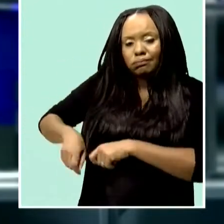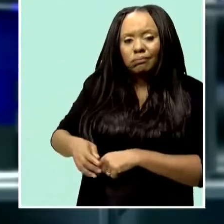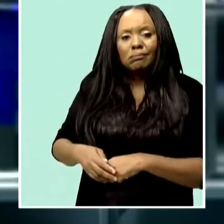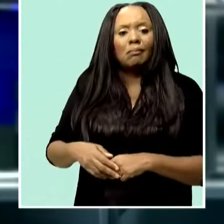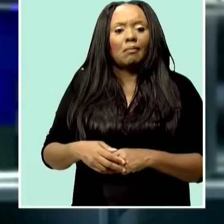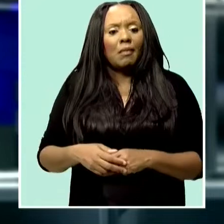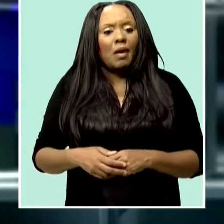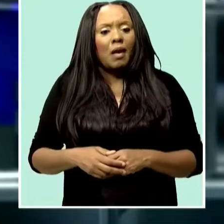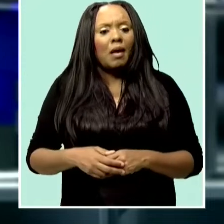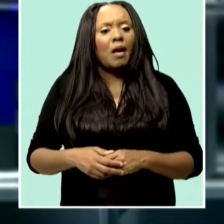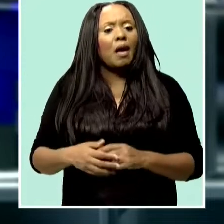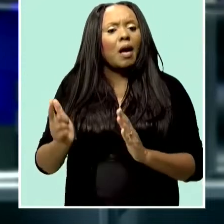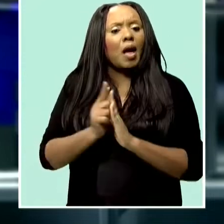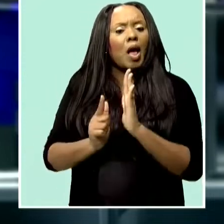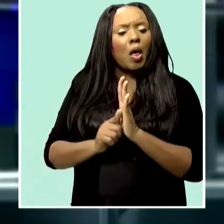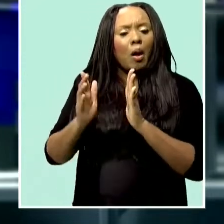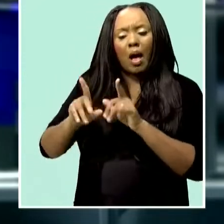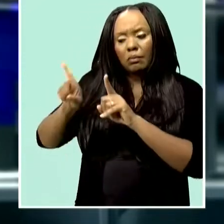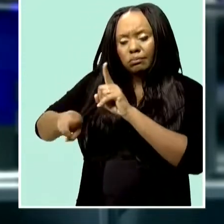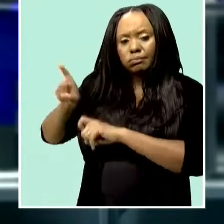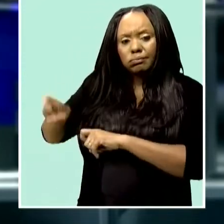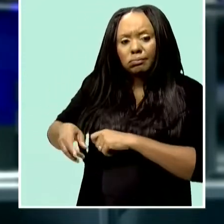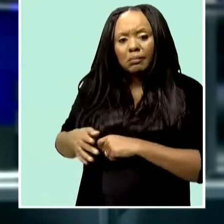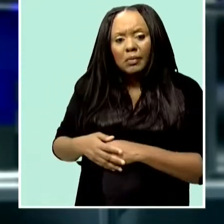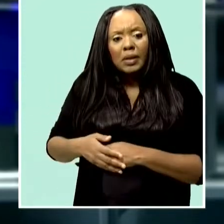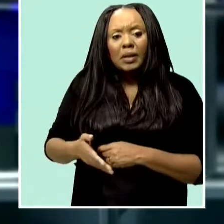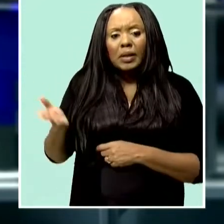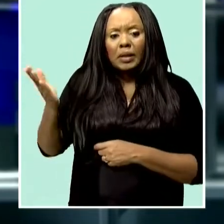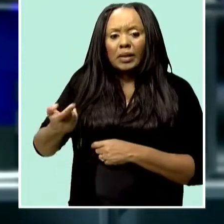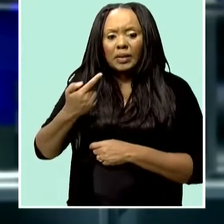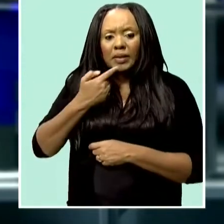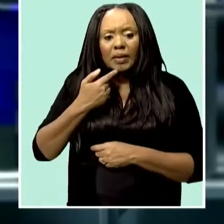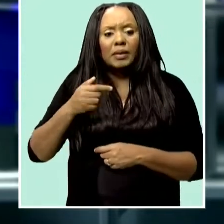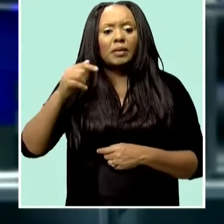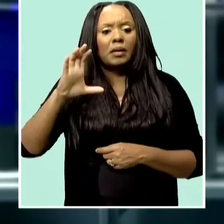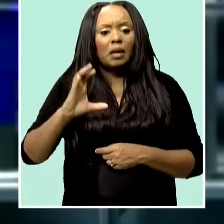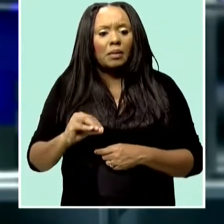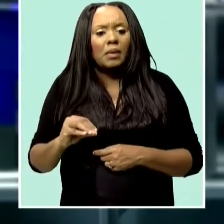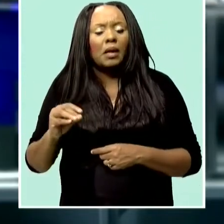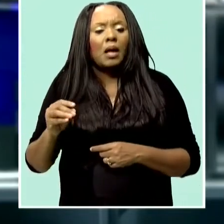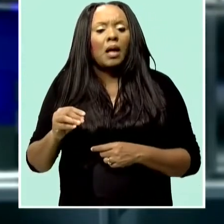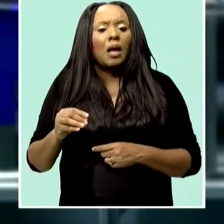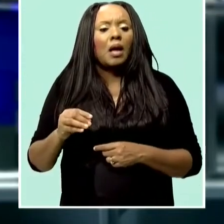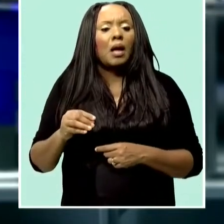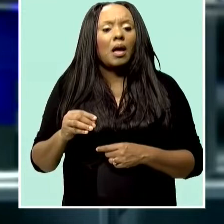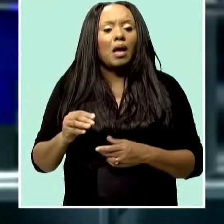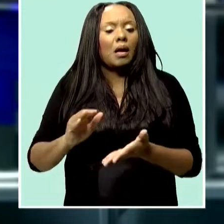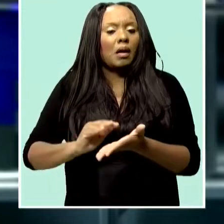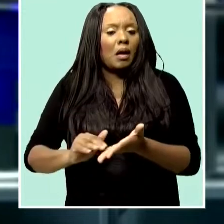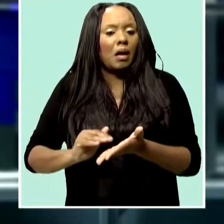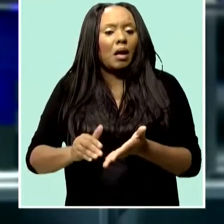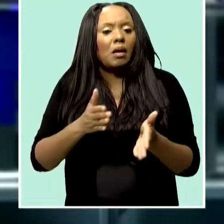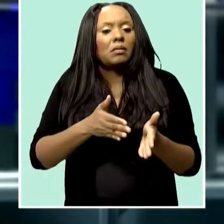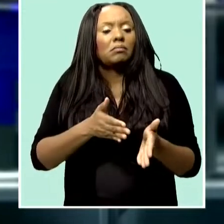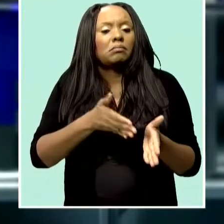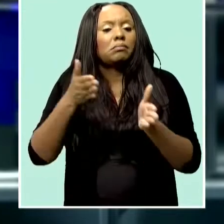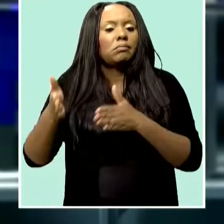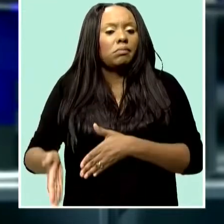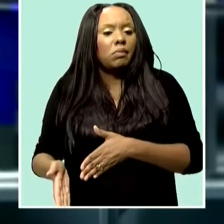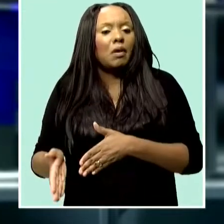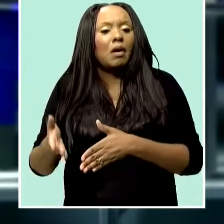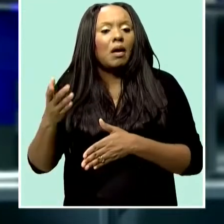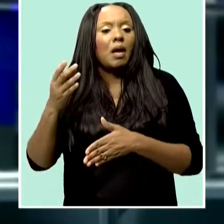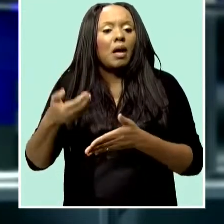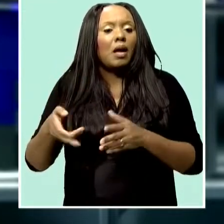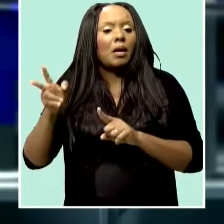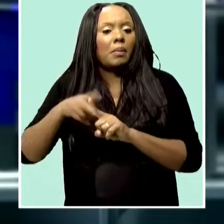company, King's Counsel Ramon Aline. Among other things, Mr. Blackman says the company had actually deferred a plan to apply for a rate increase